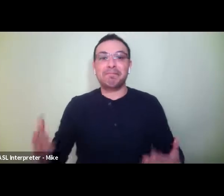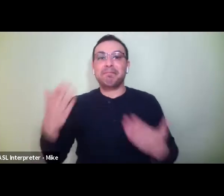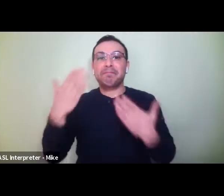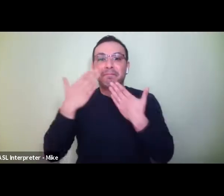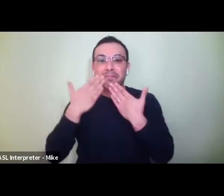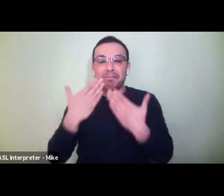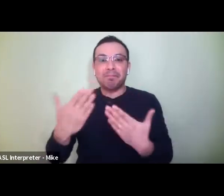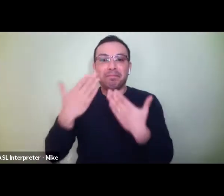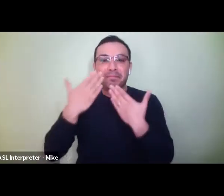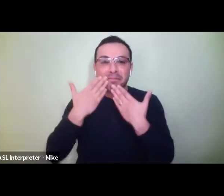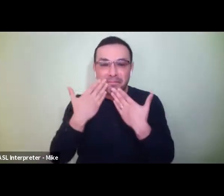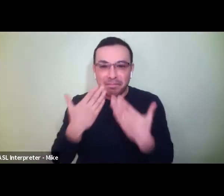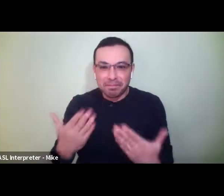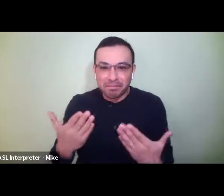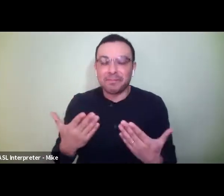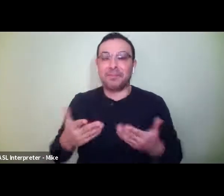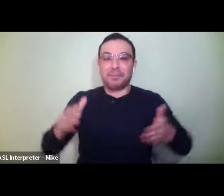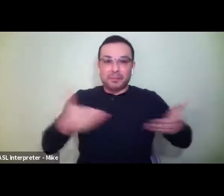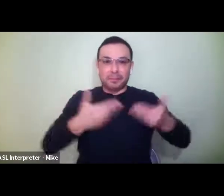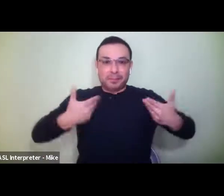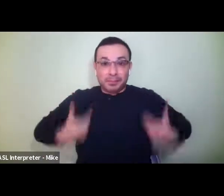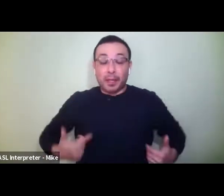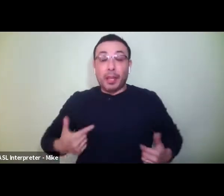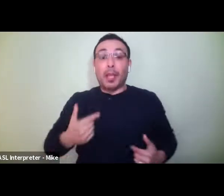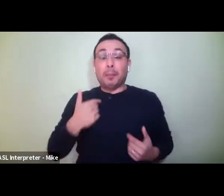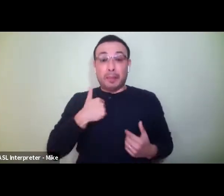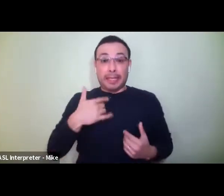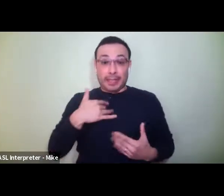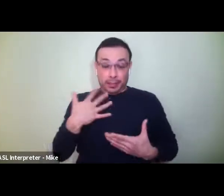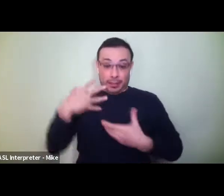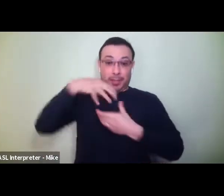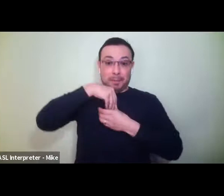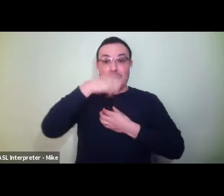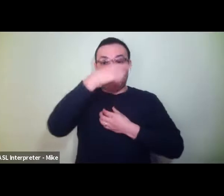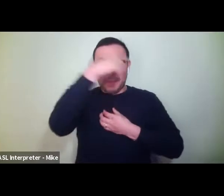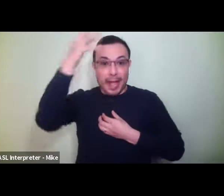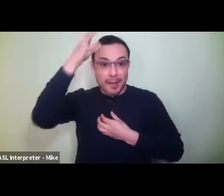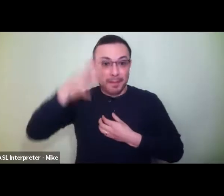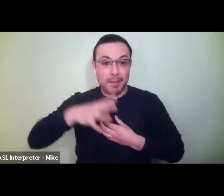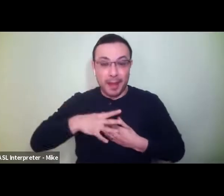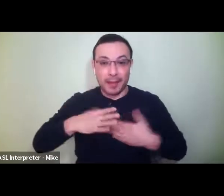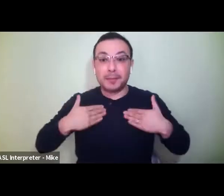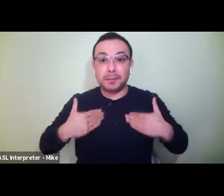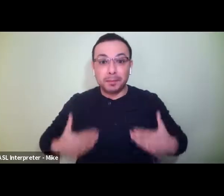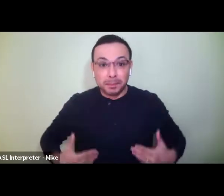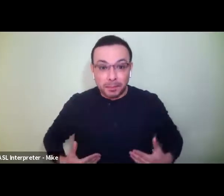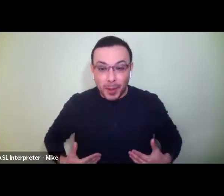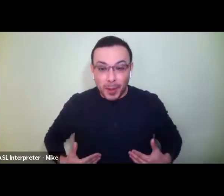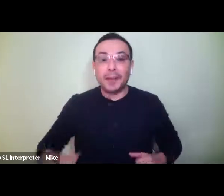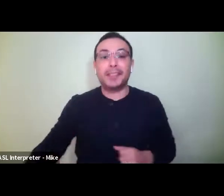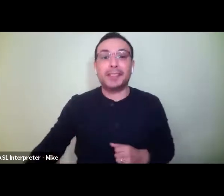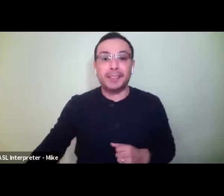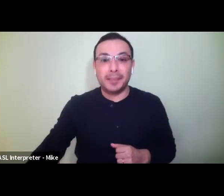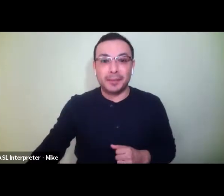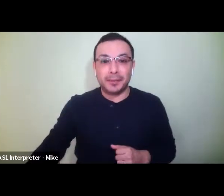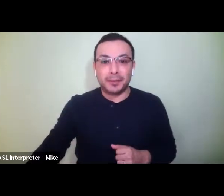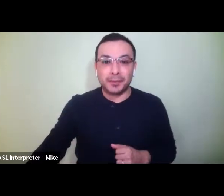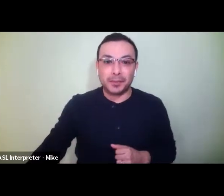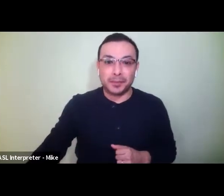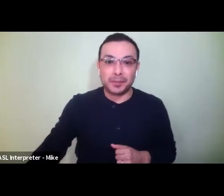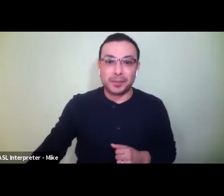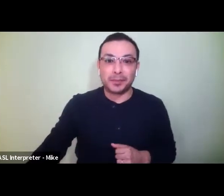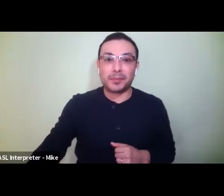in a Black man's body. I'm dark skinned. I have on a hat that